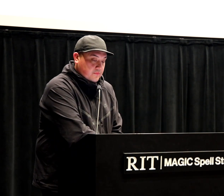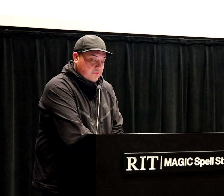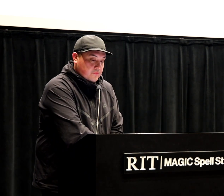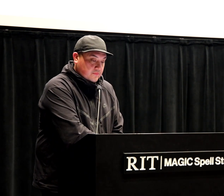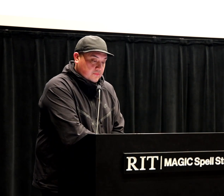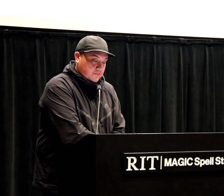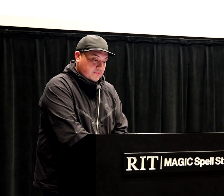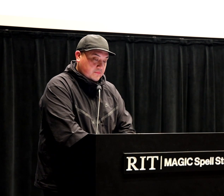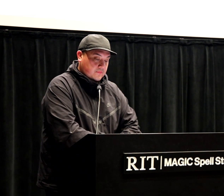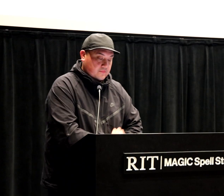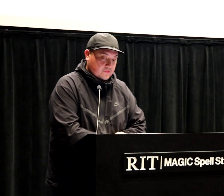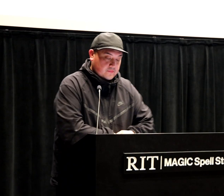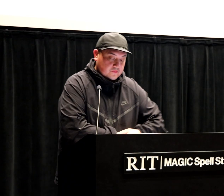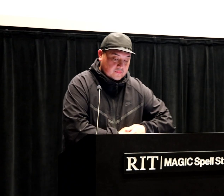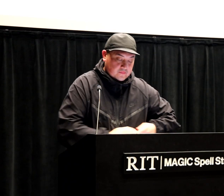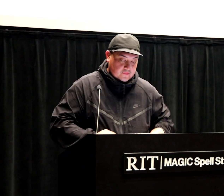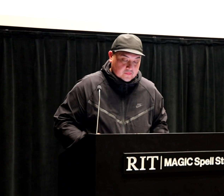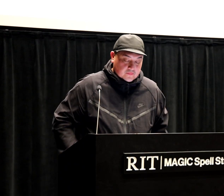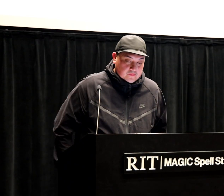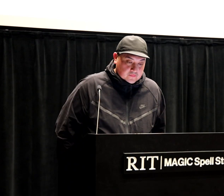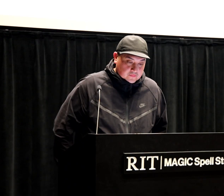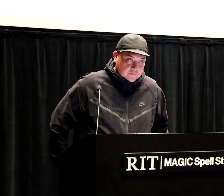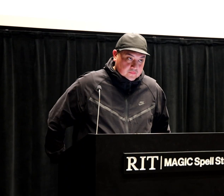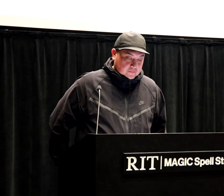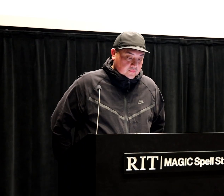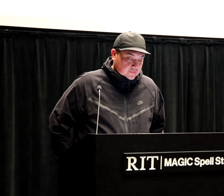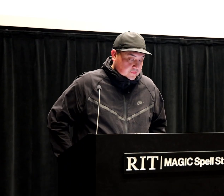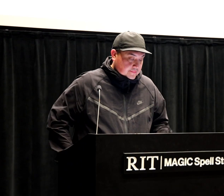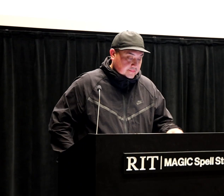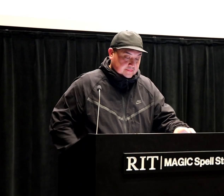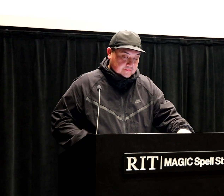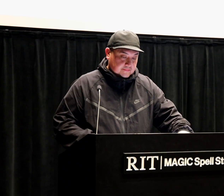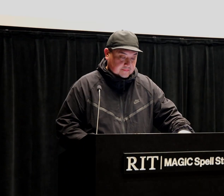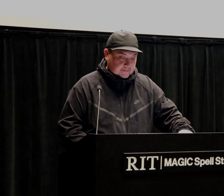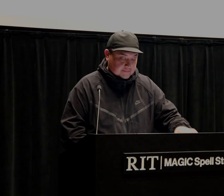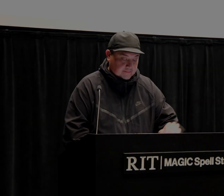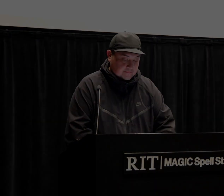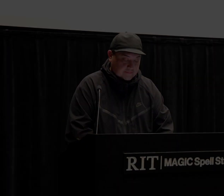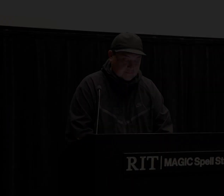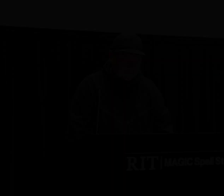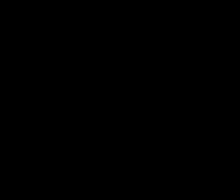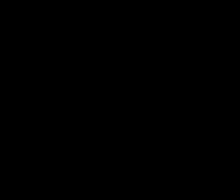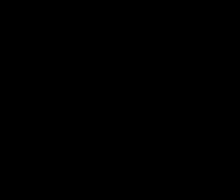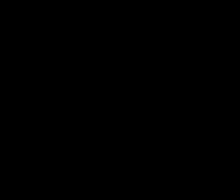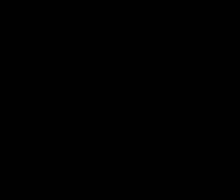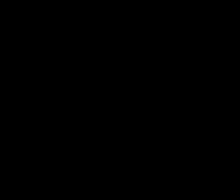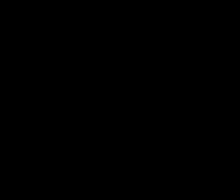Rarify, who I think you'll all find very, very interesting. So be safe. See you soon.